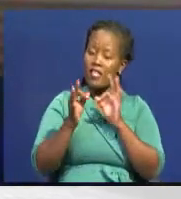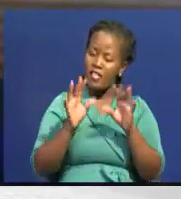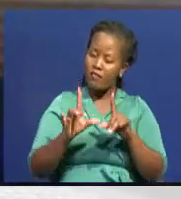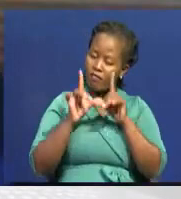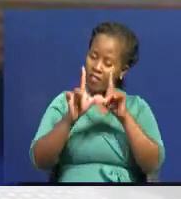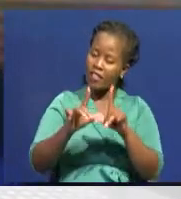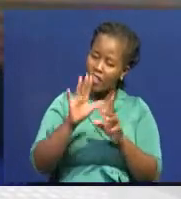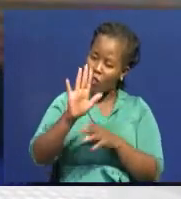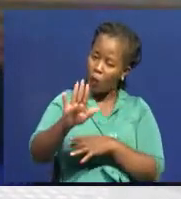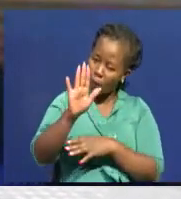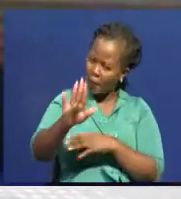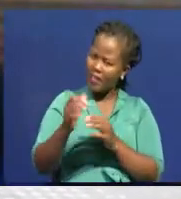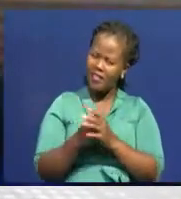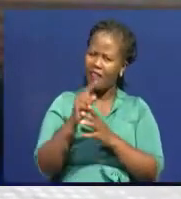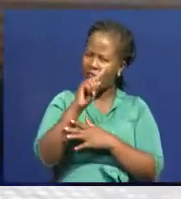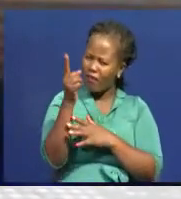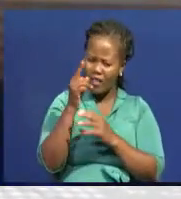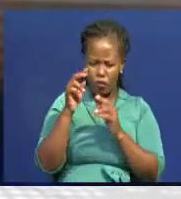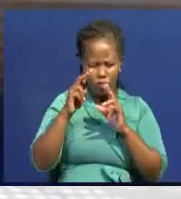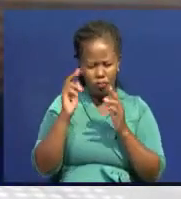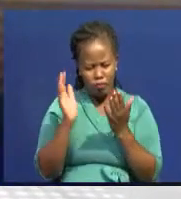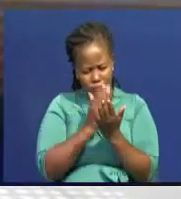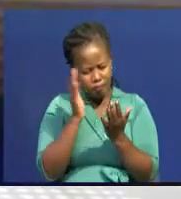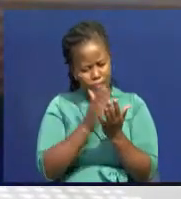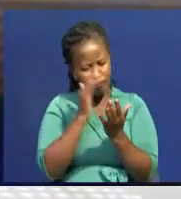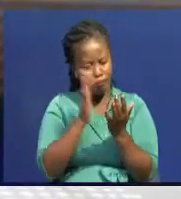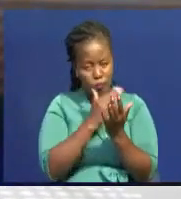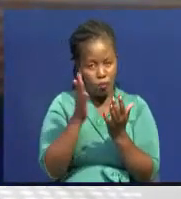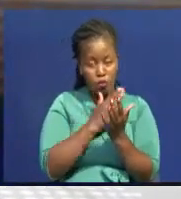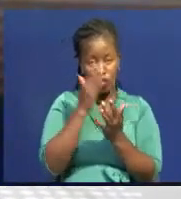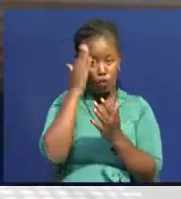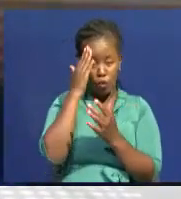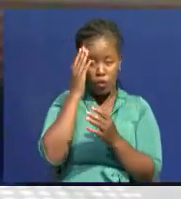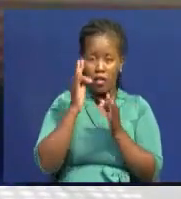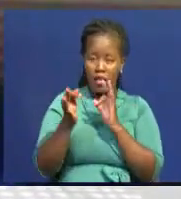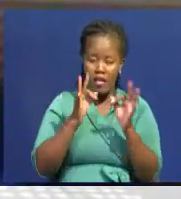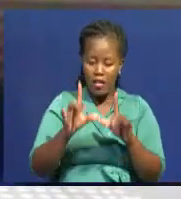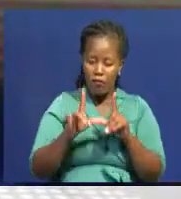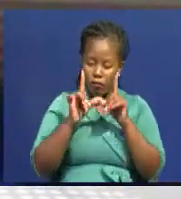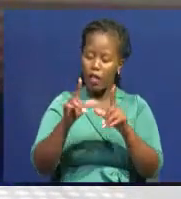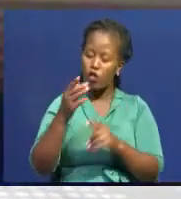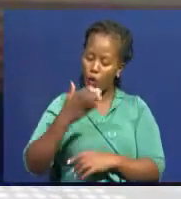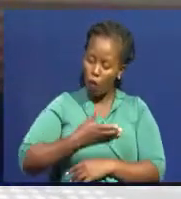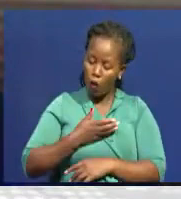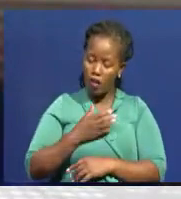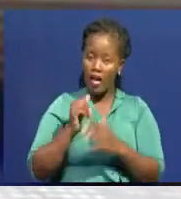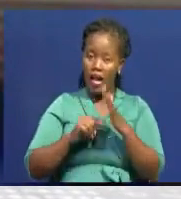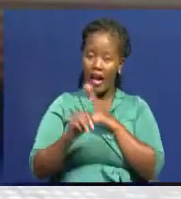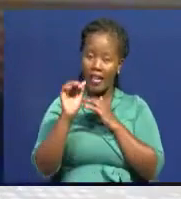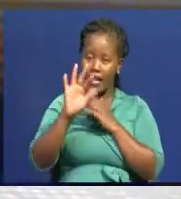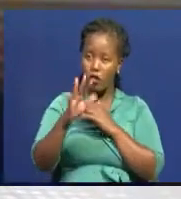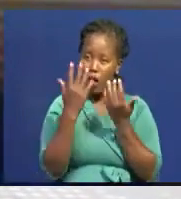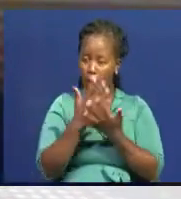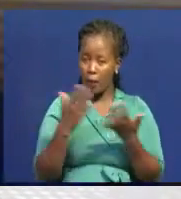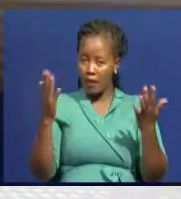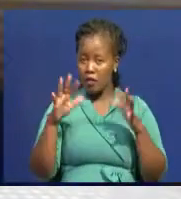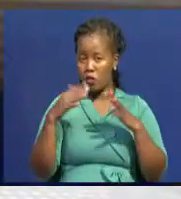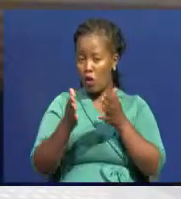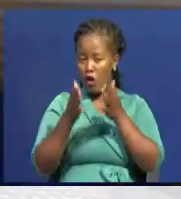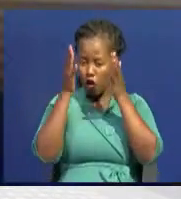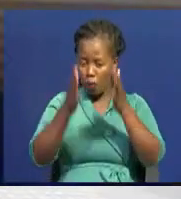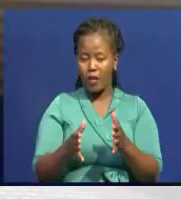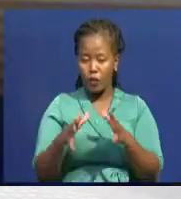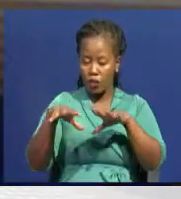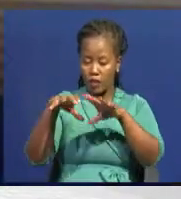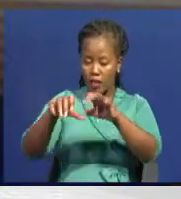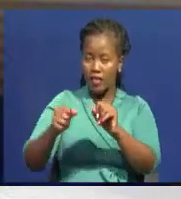check and see if you had that title insured for your own property, so that if somebody robs it from you, tries